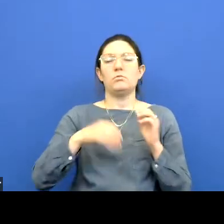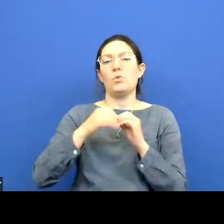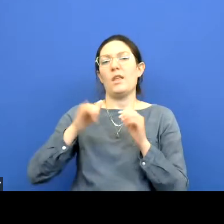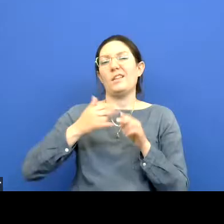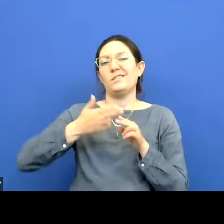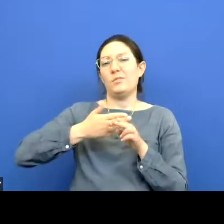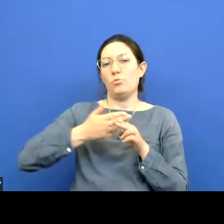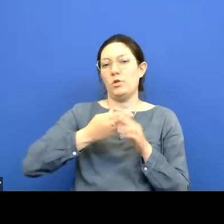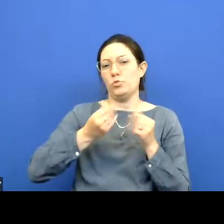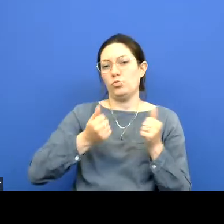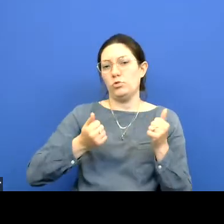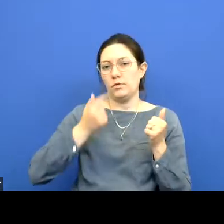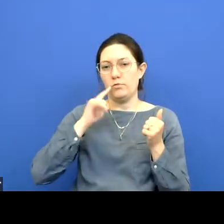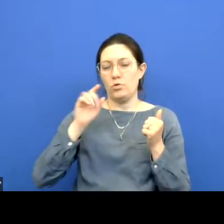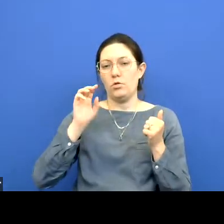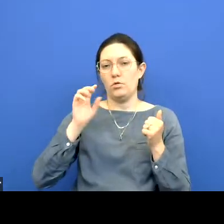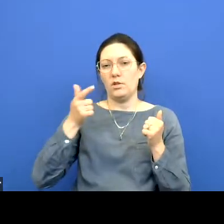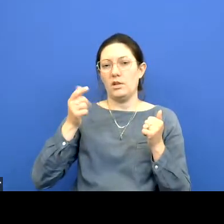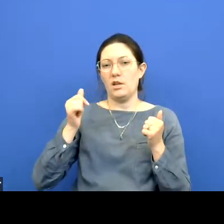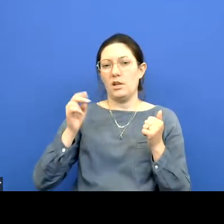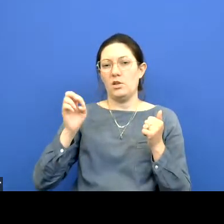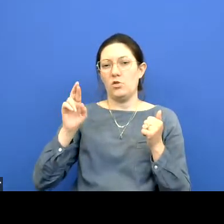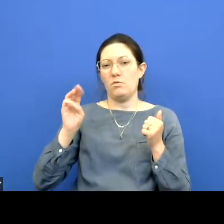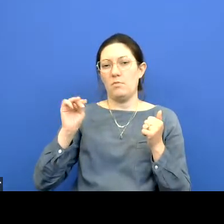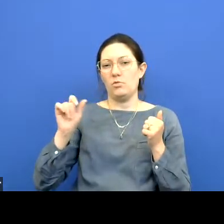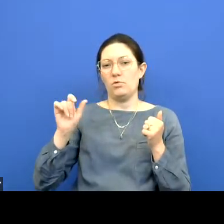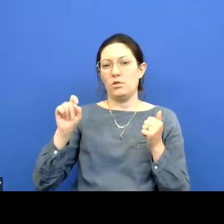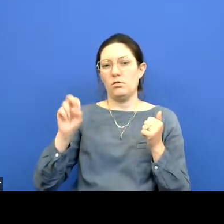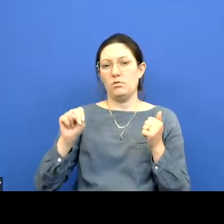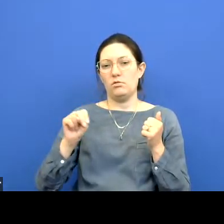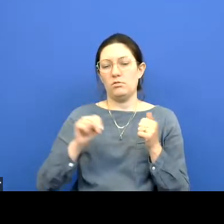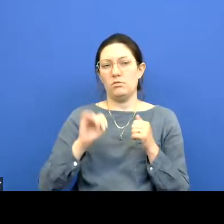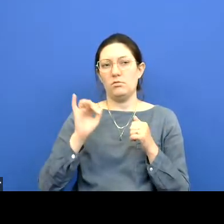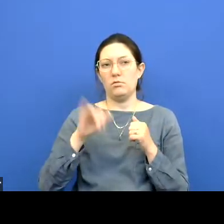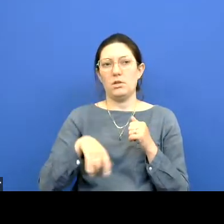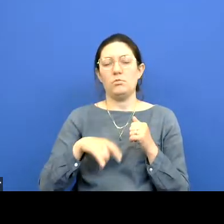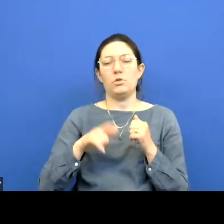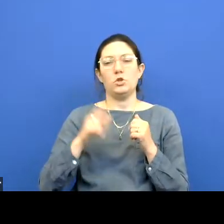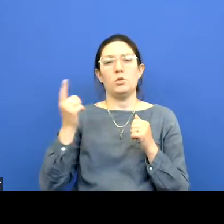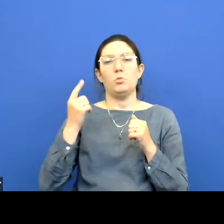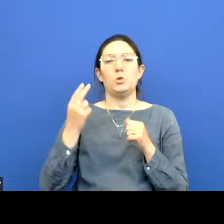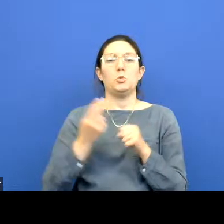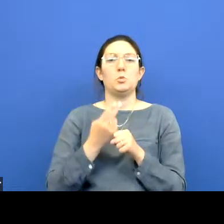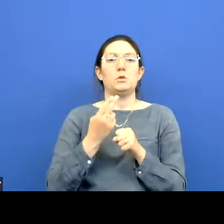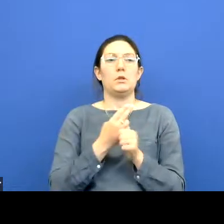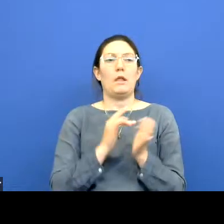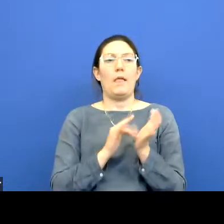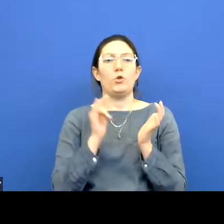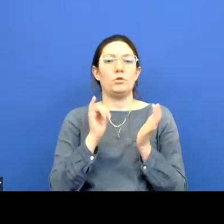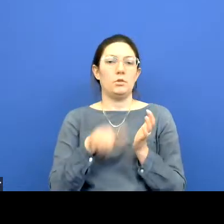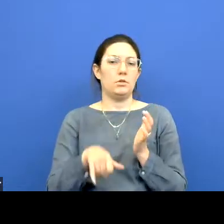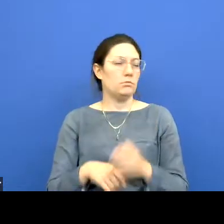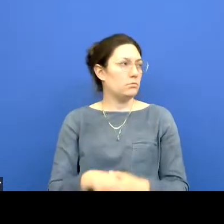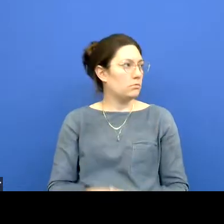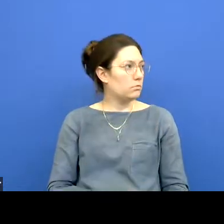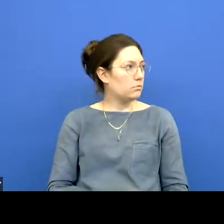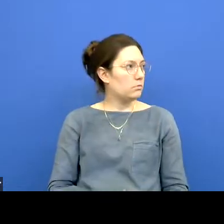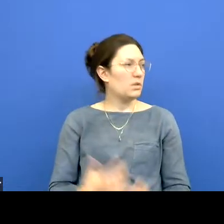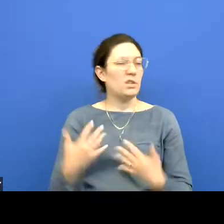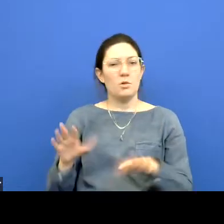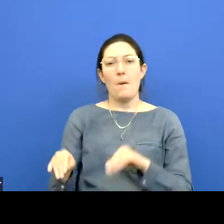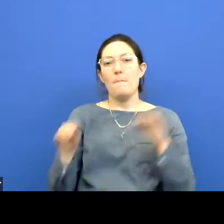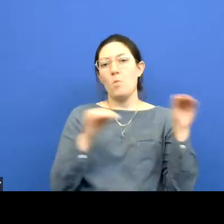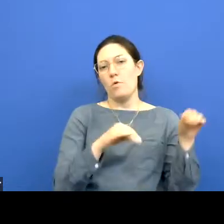solution. We kind of knew going in that was someone using leverage. He didn't want to move from his